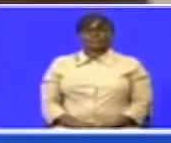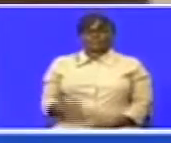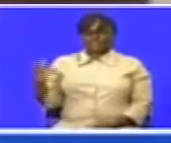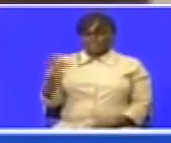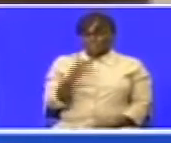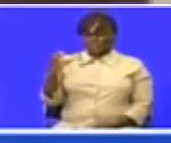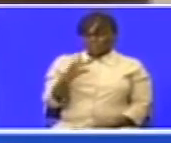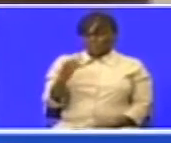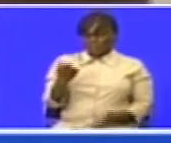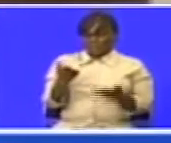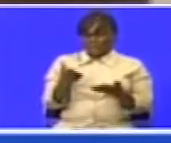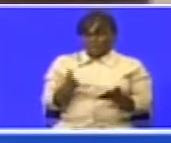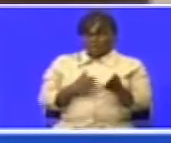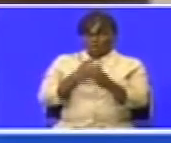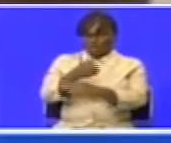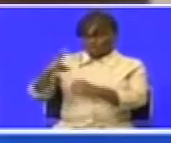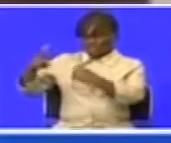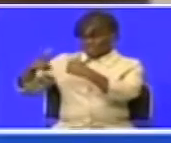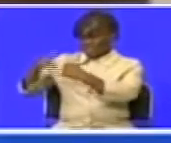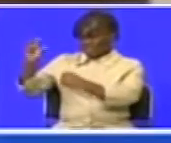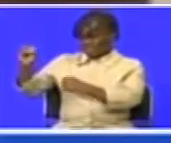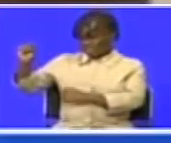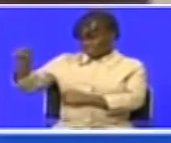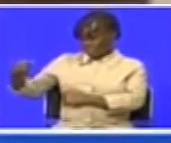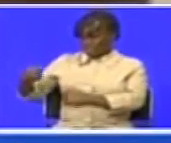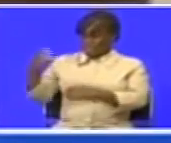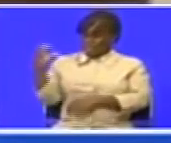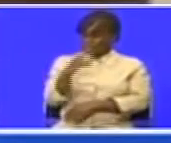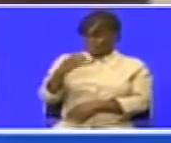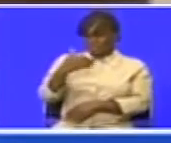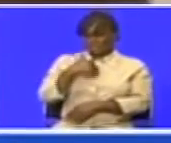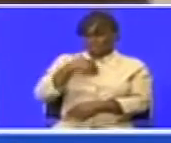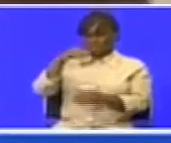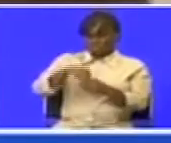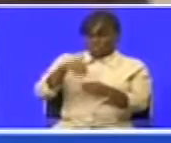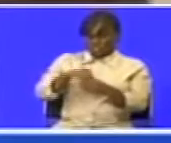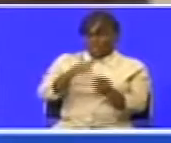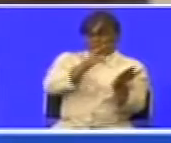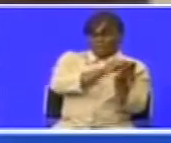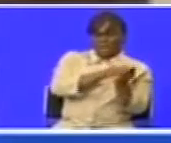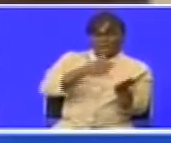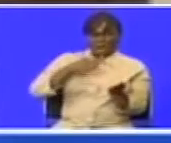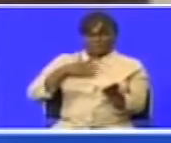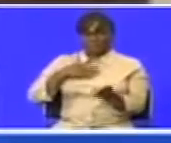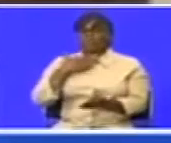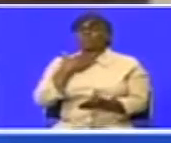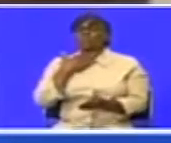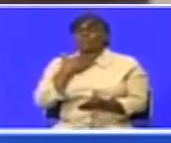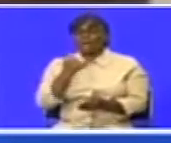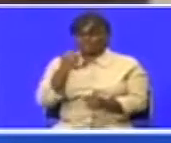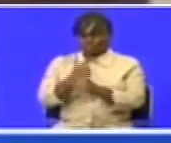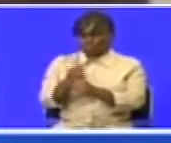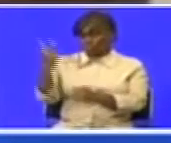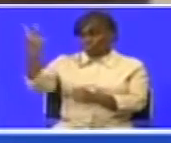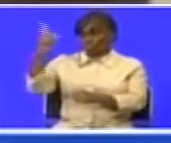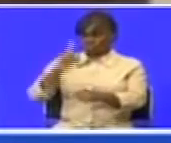Customer numbers, we have now exceeded 70,000 customers within the branches that we have. And we would like to double that